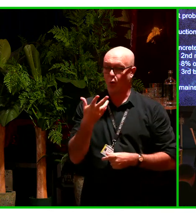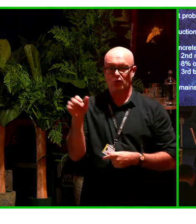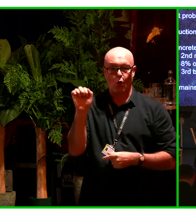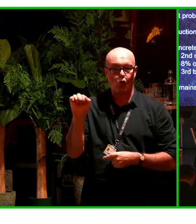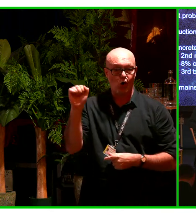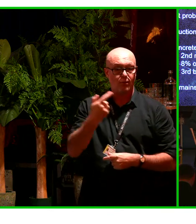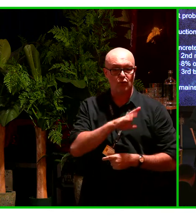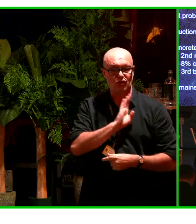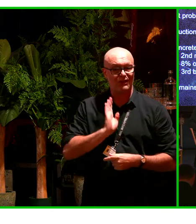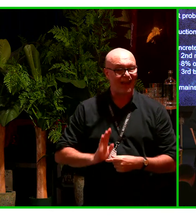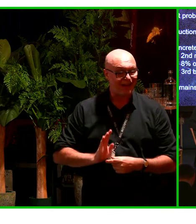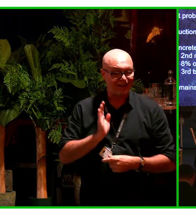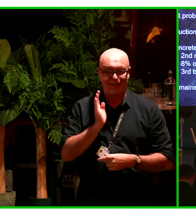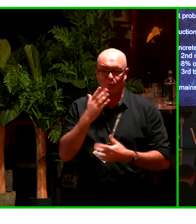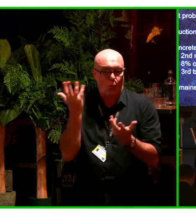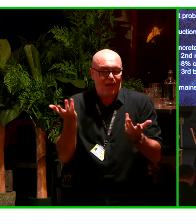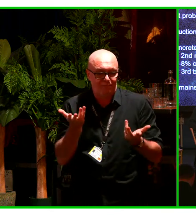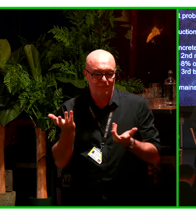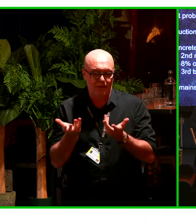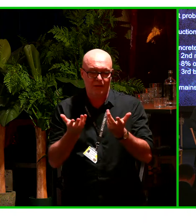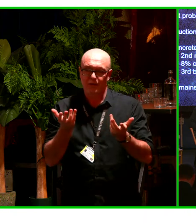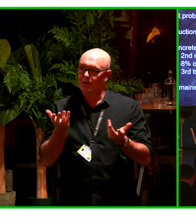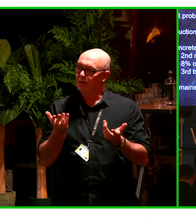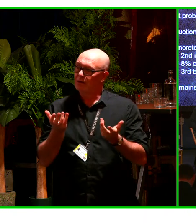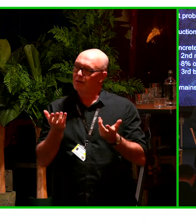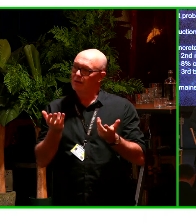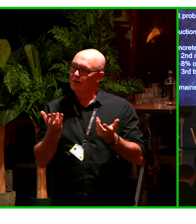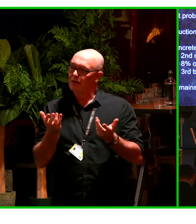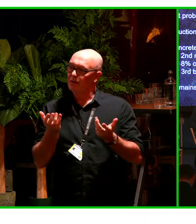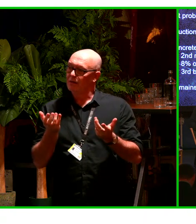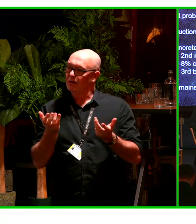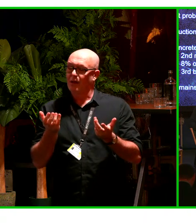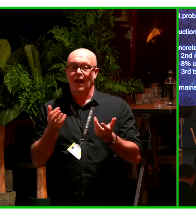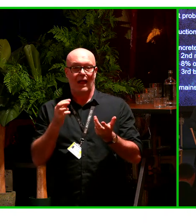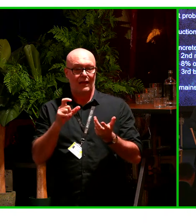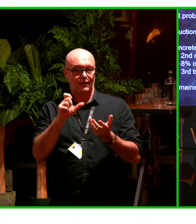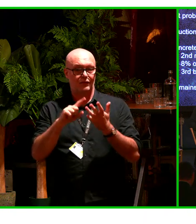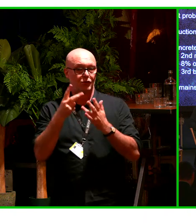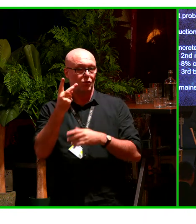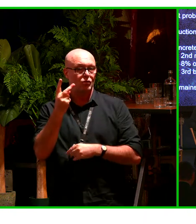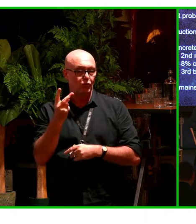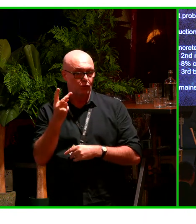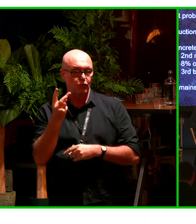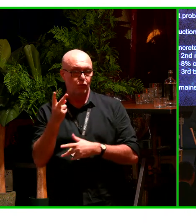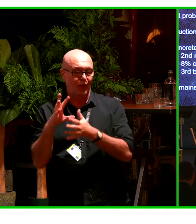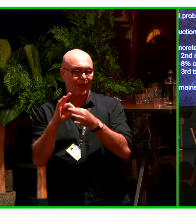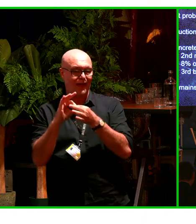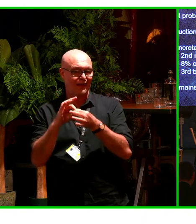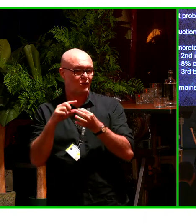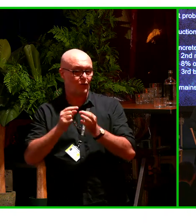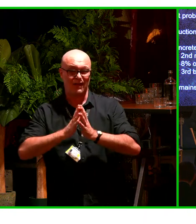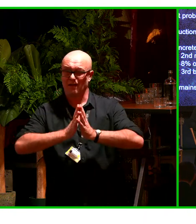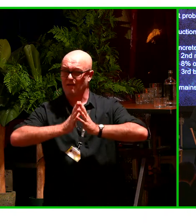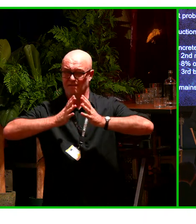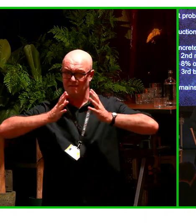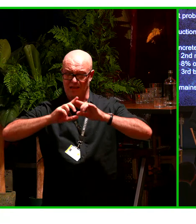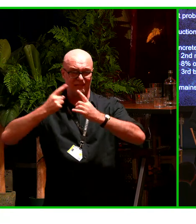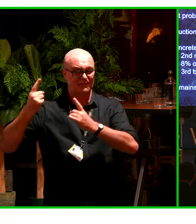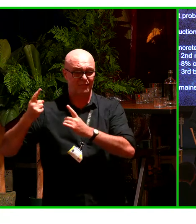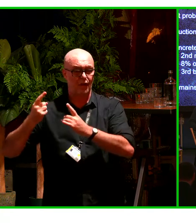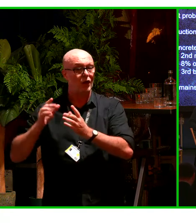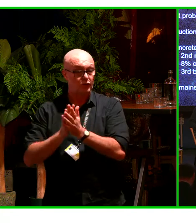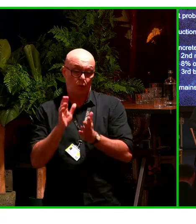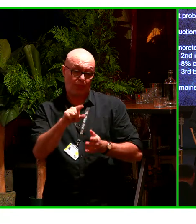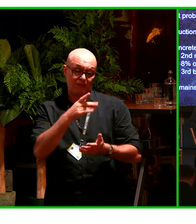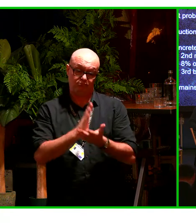in China, wherever it may be. And obviously the embodied carbon associated with that is vastly different. So it is a